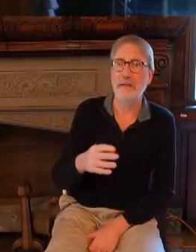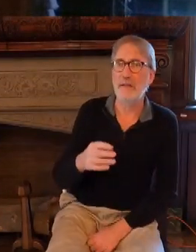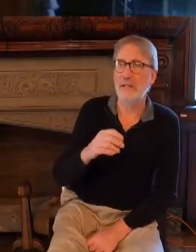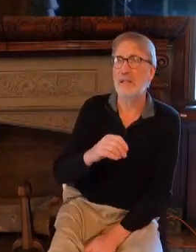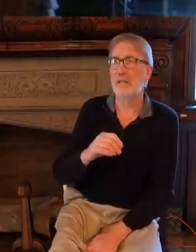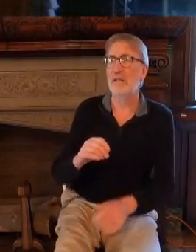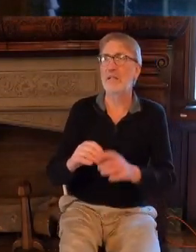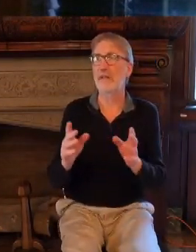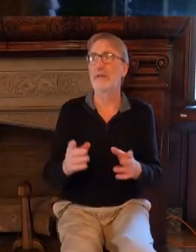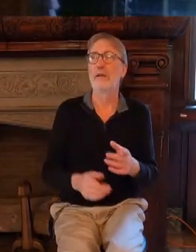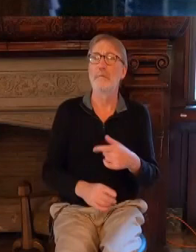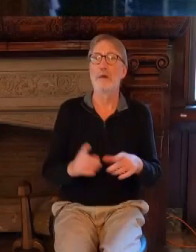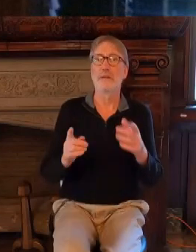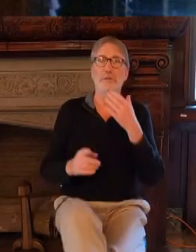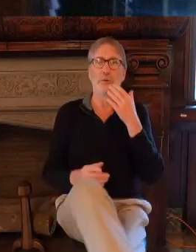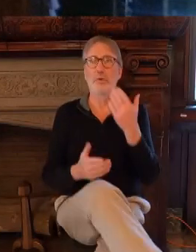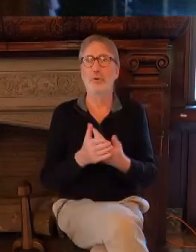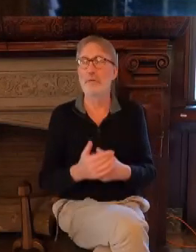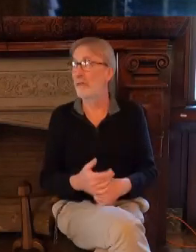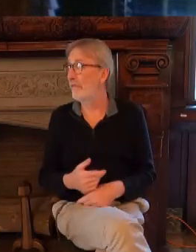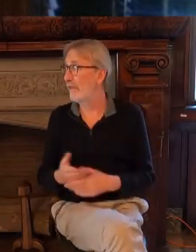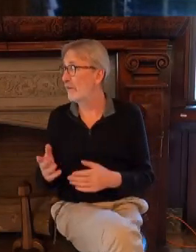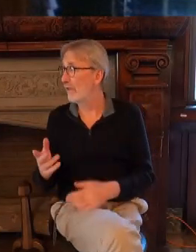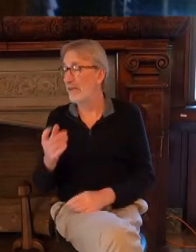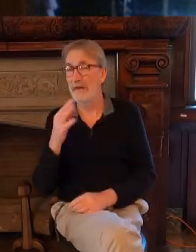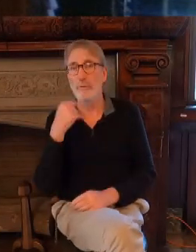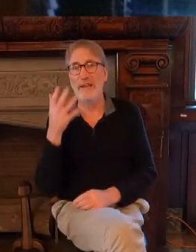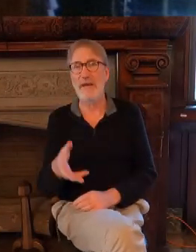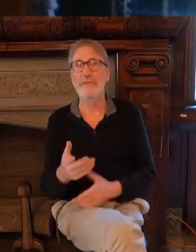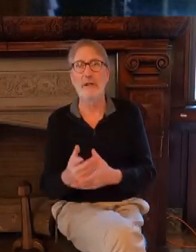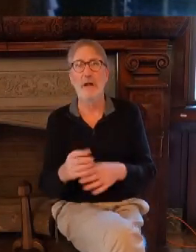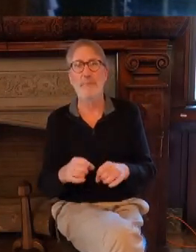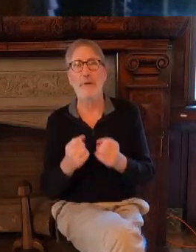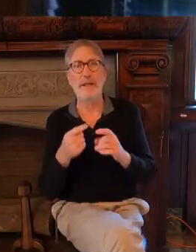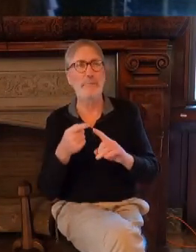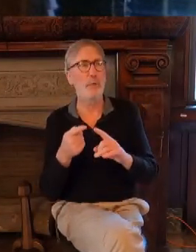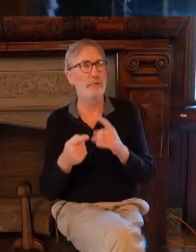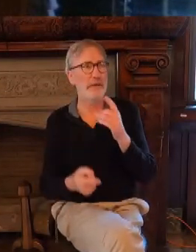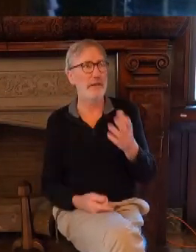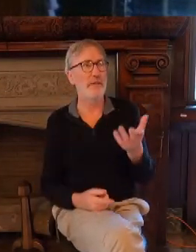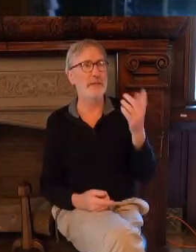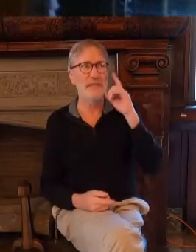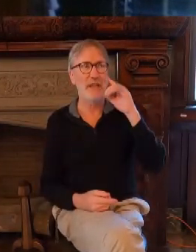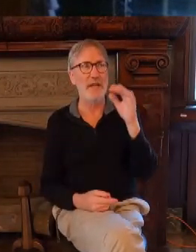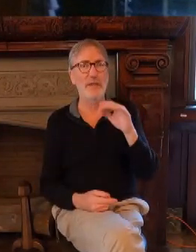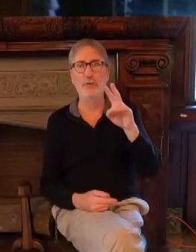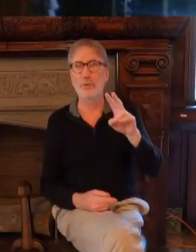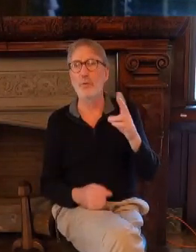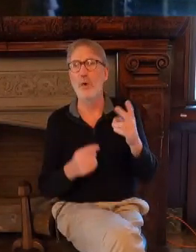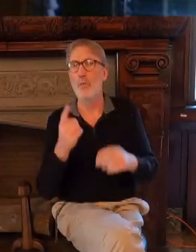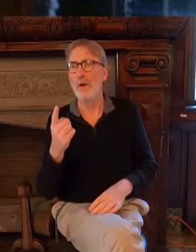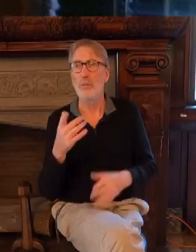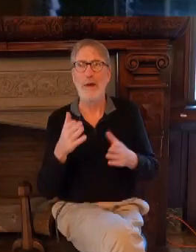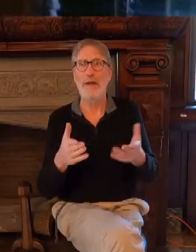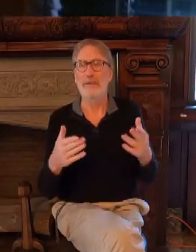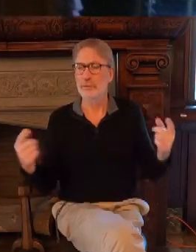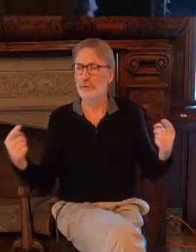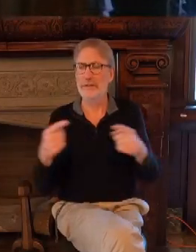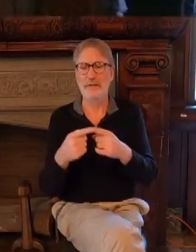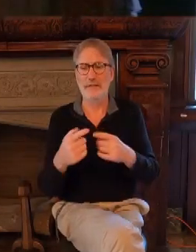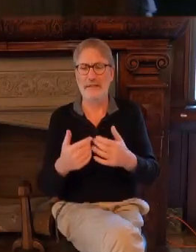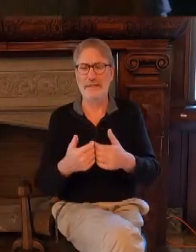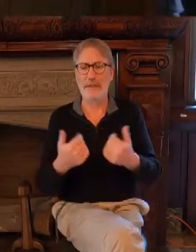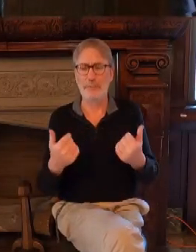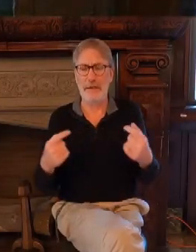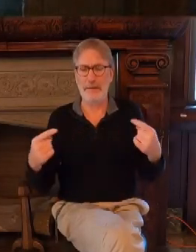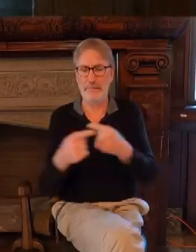explaining myself well, but typically when you have these medians, so if we left a breaking point right here, It's almost like a two one-way pair of streets that are separated by a